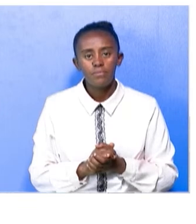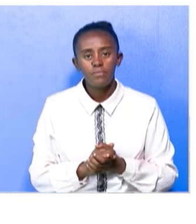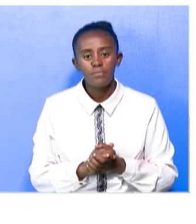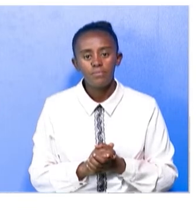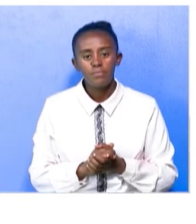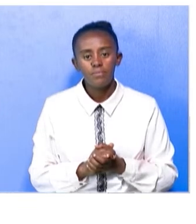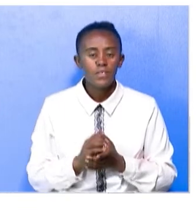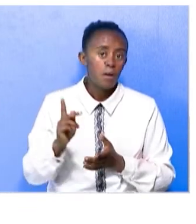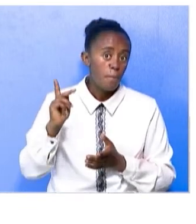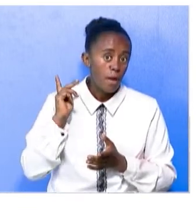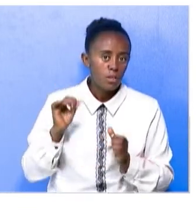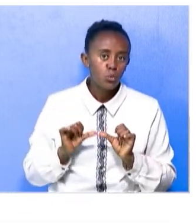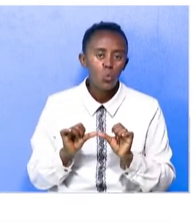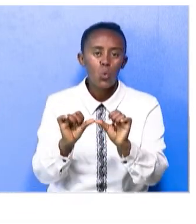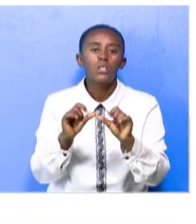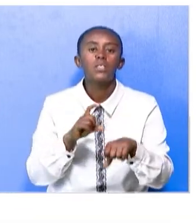Past continuous tense.